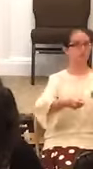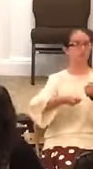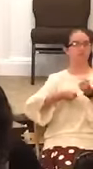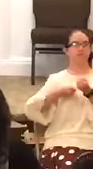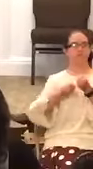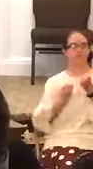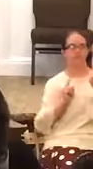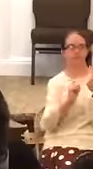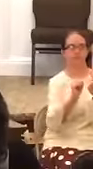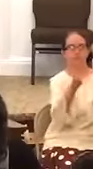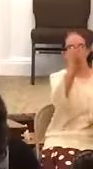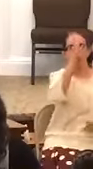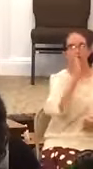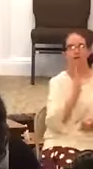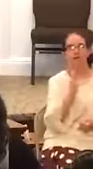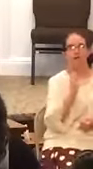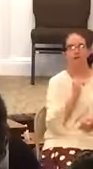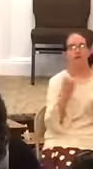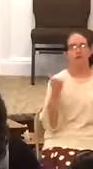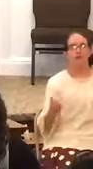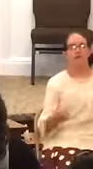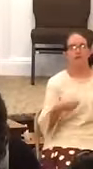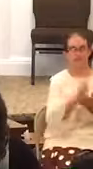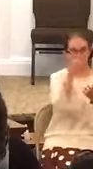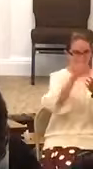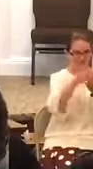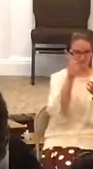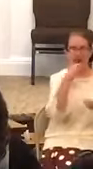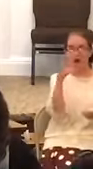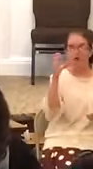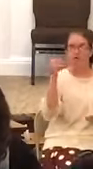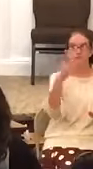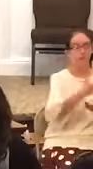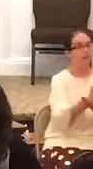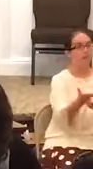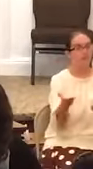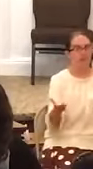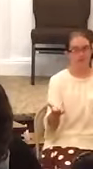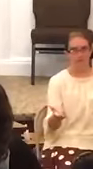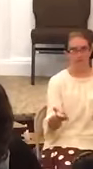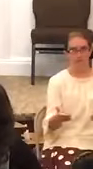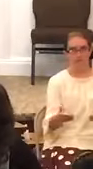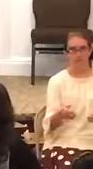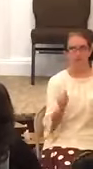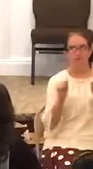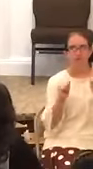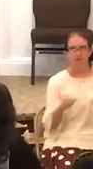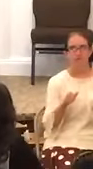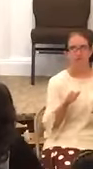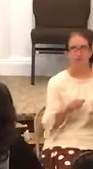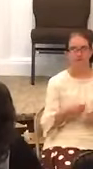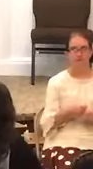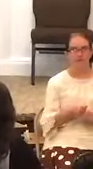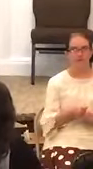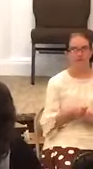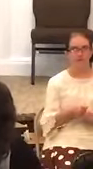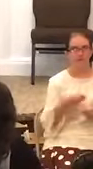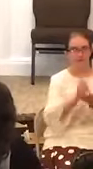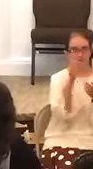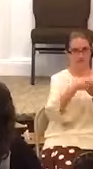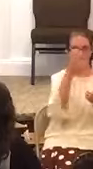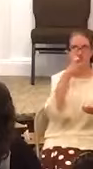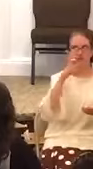God. Now, if you come kicking and screaming, that's one thing. At least you can't. But if you kicked